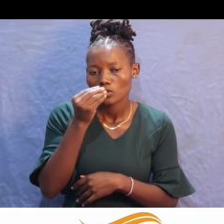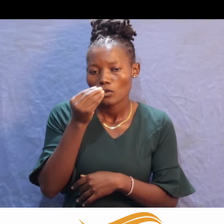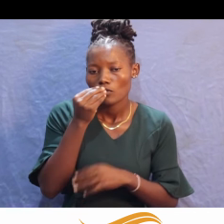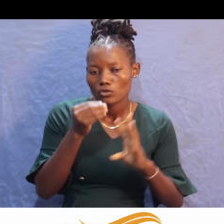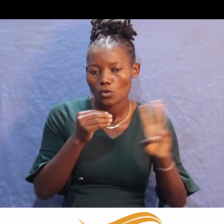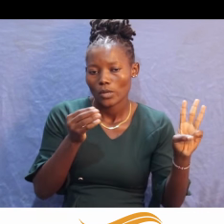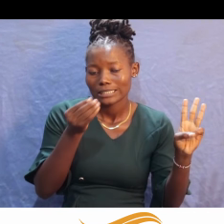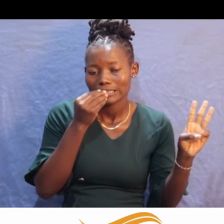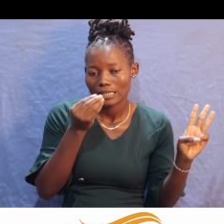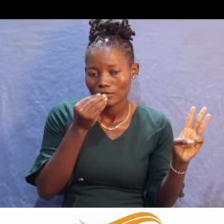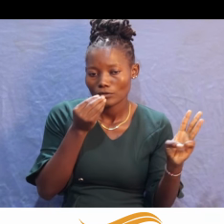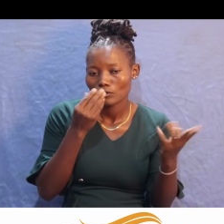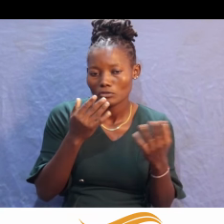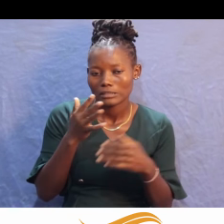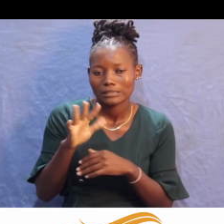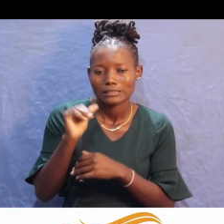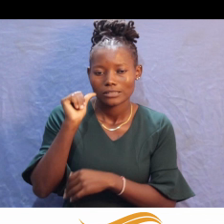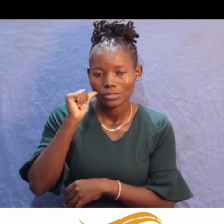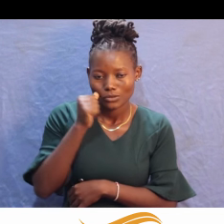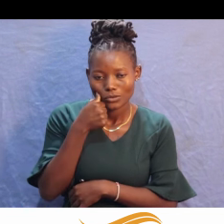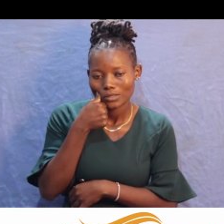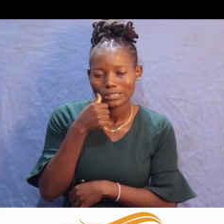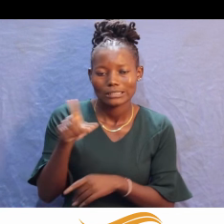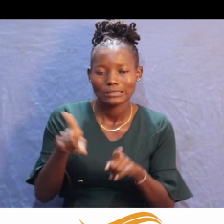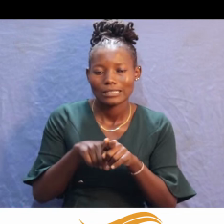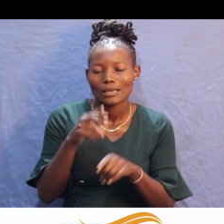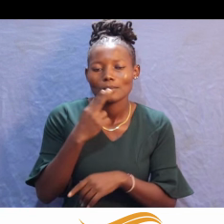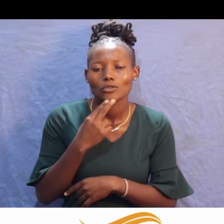diet, has gotten to be tasty, and sugar,